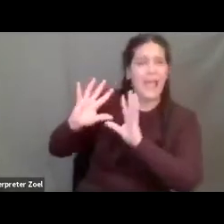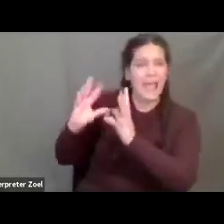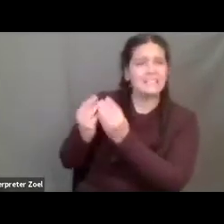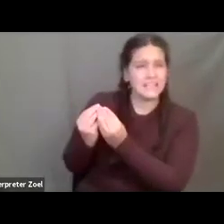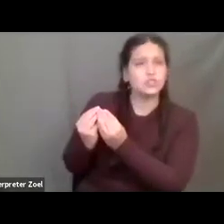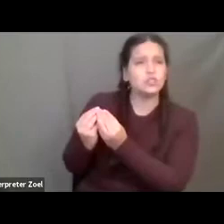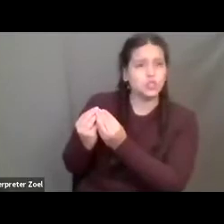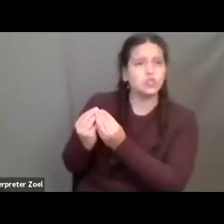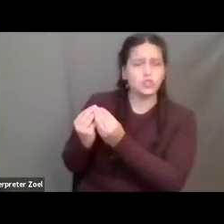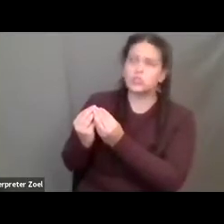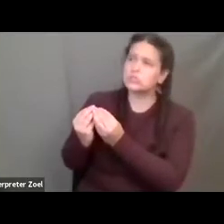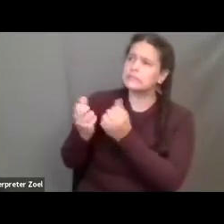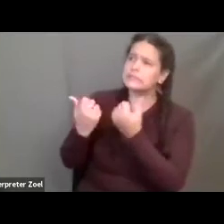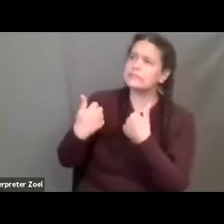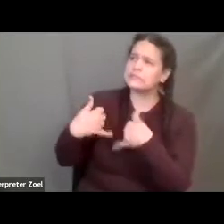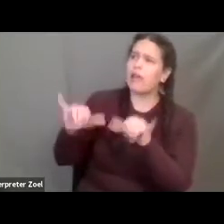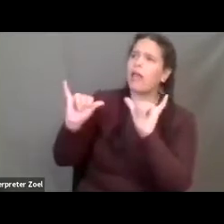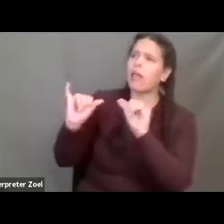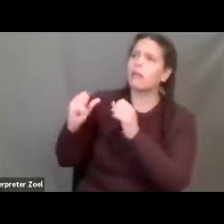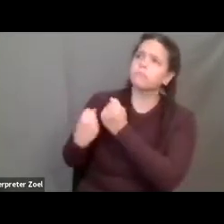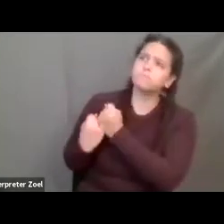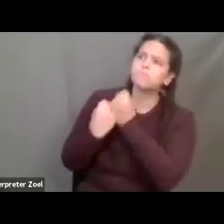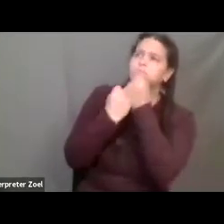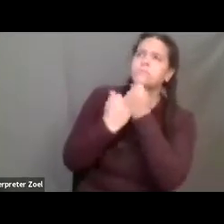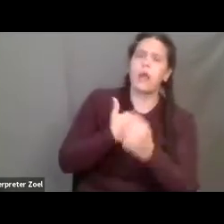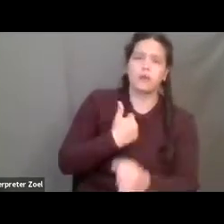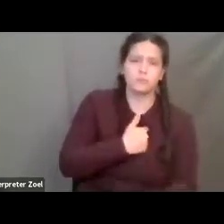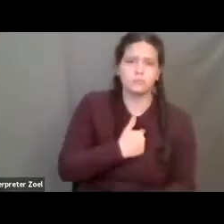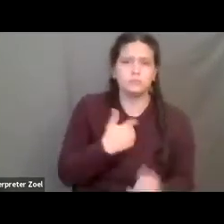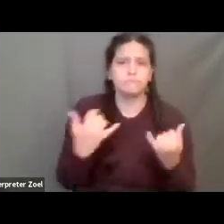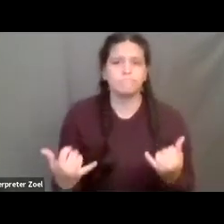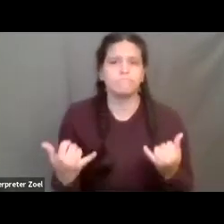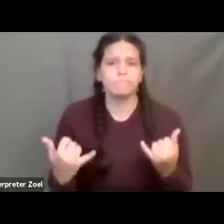this is Plight of Canal.